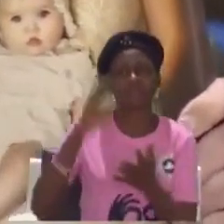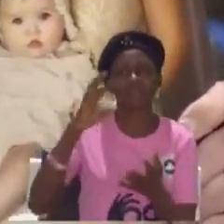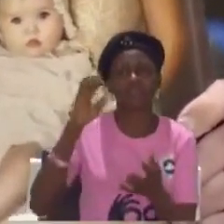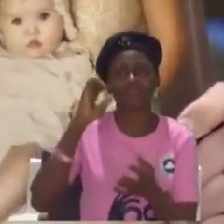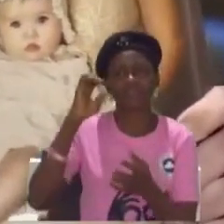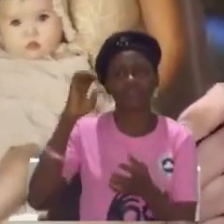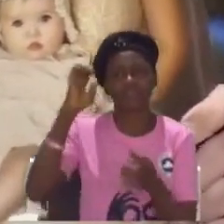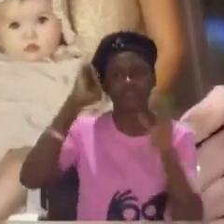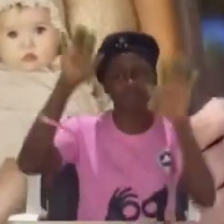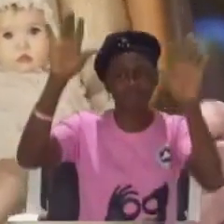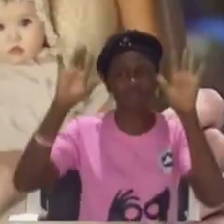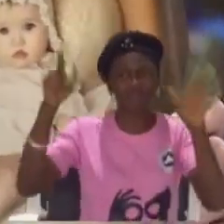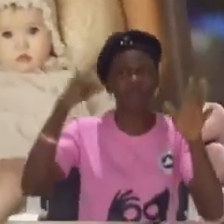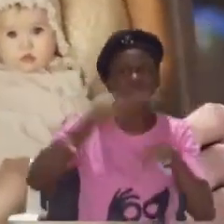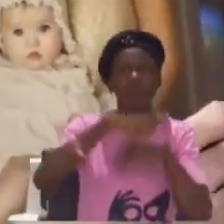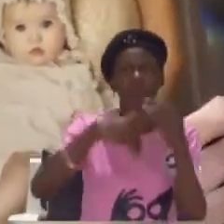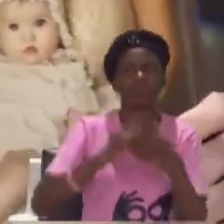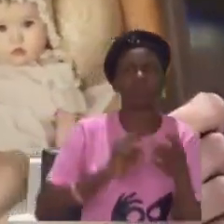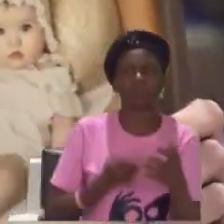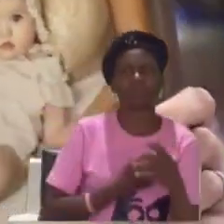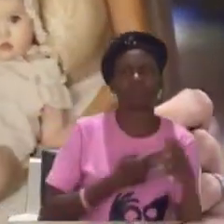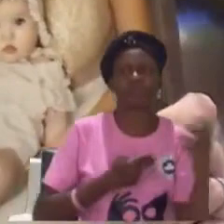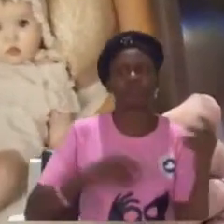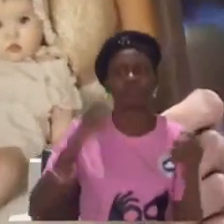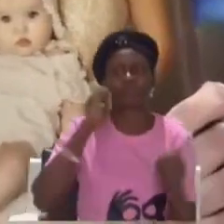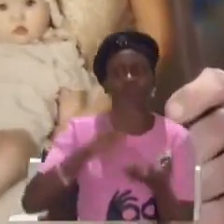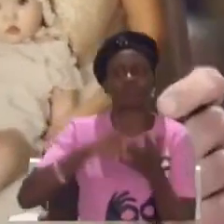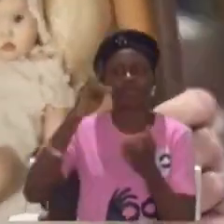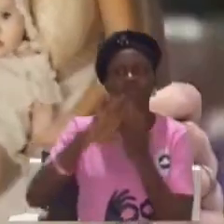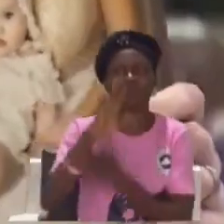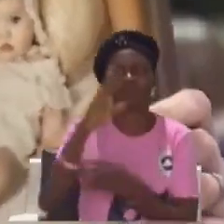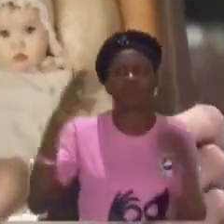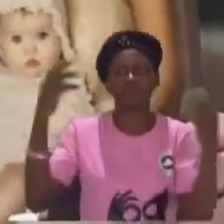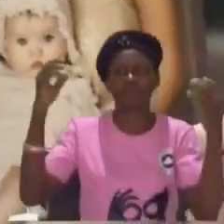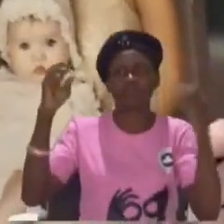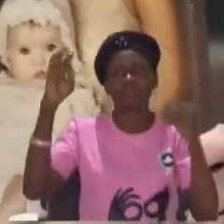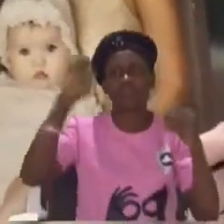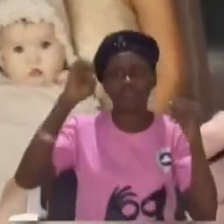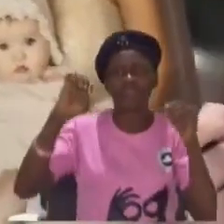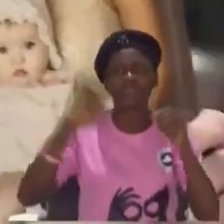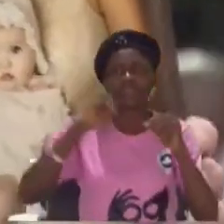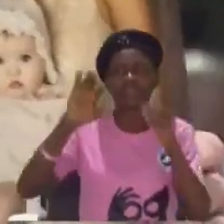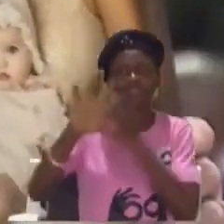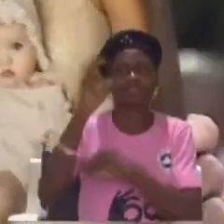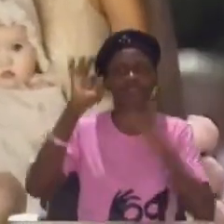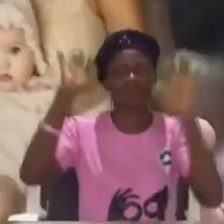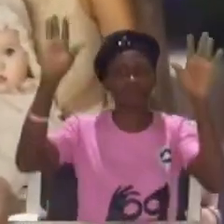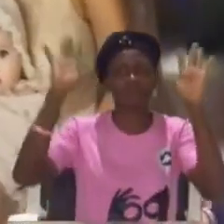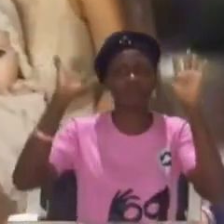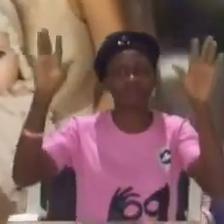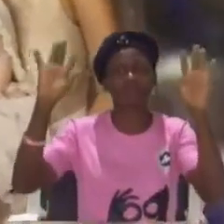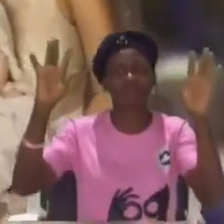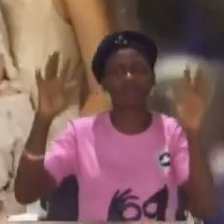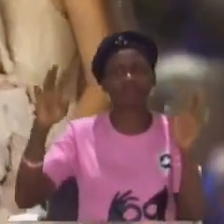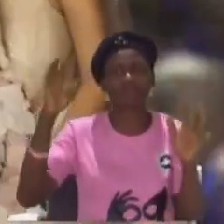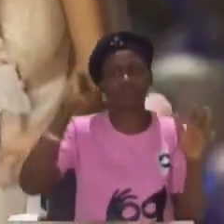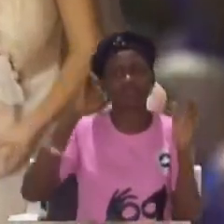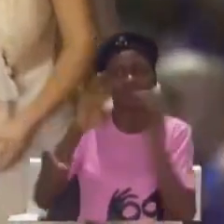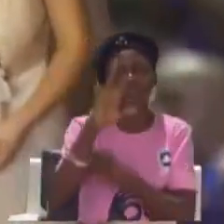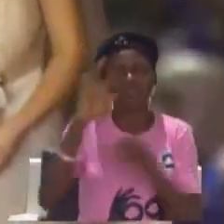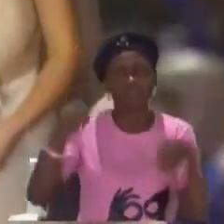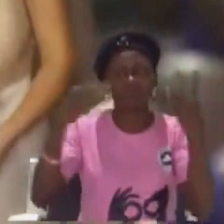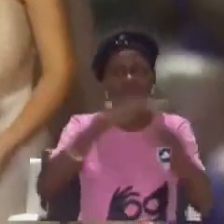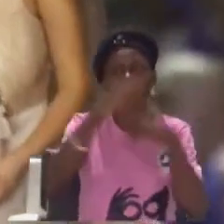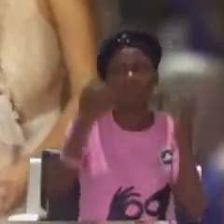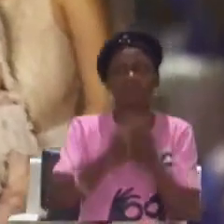has miracles for all of us. He never runs out of time. He never runs out of power. He never runs out of miracles. And we give him all glory and praise tonight.